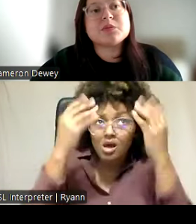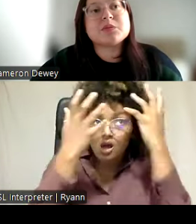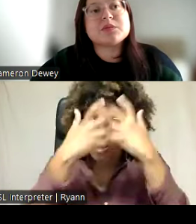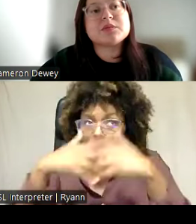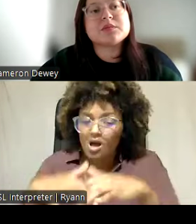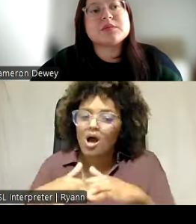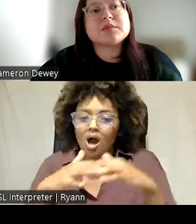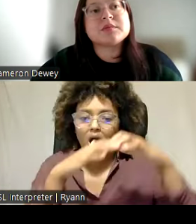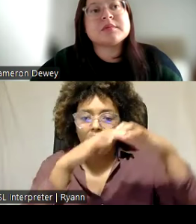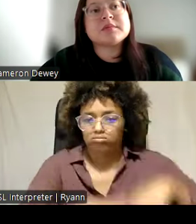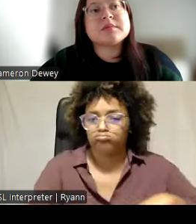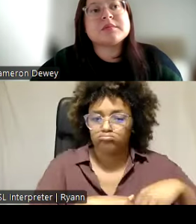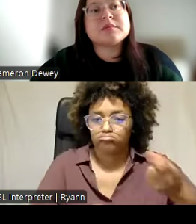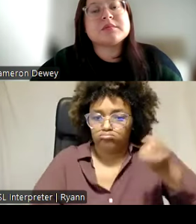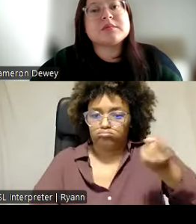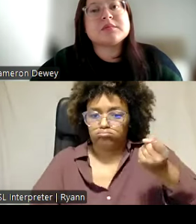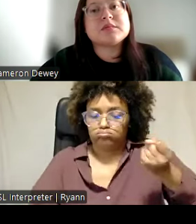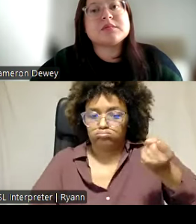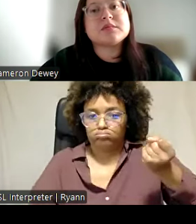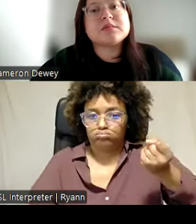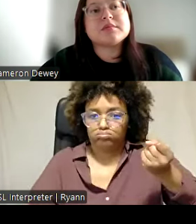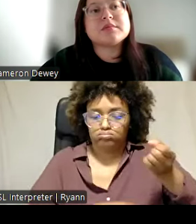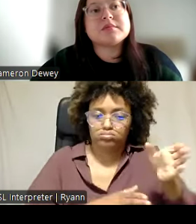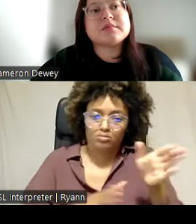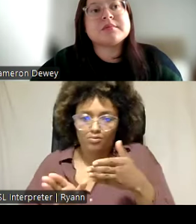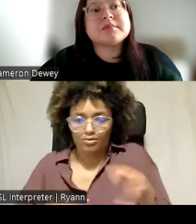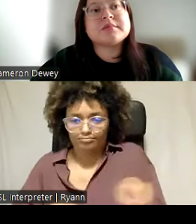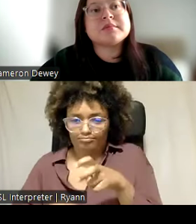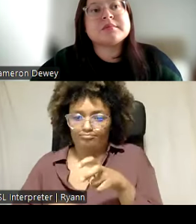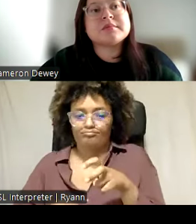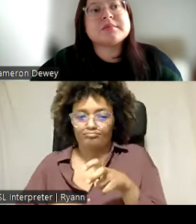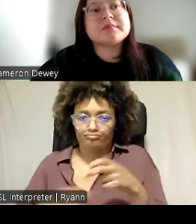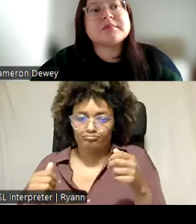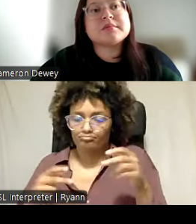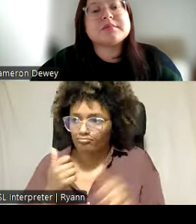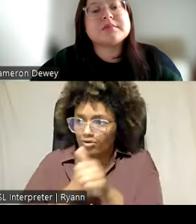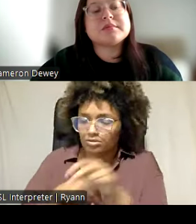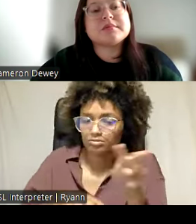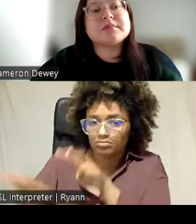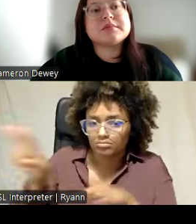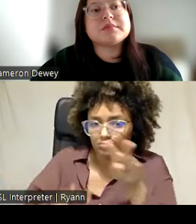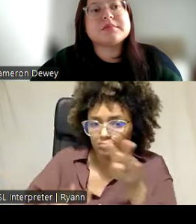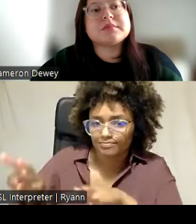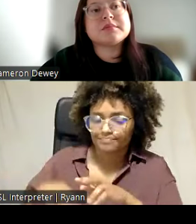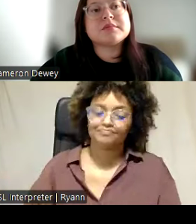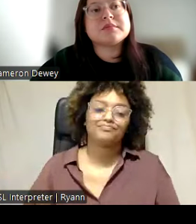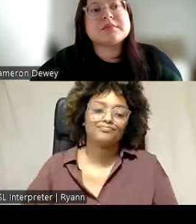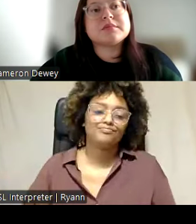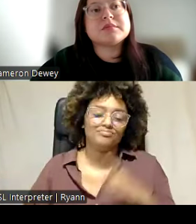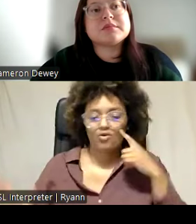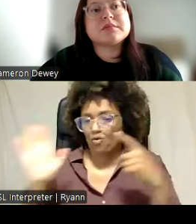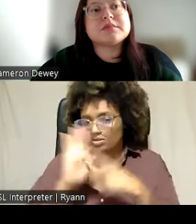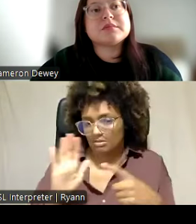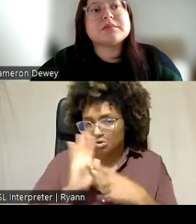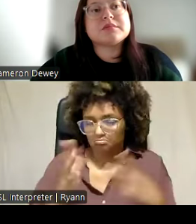are made possible by the prefrontal cortex. A good way to think of this is, for example,